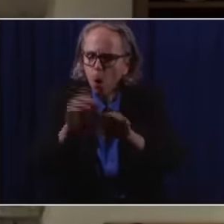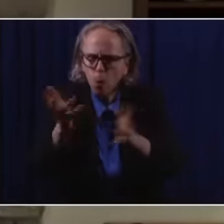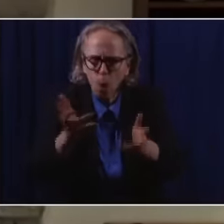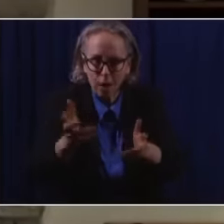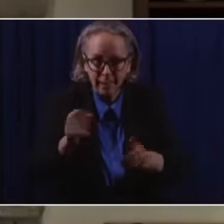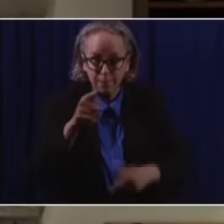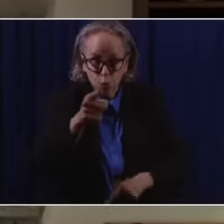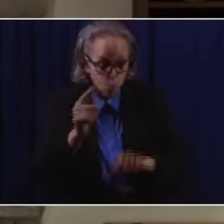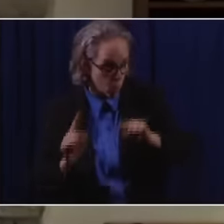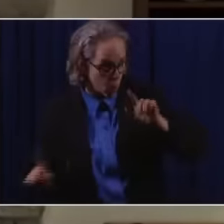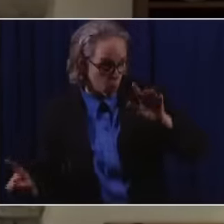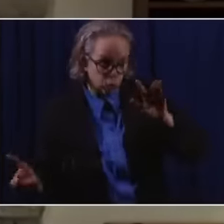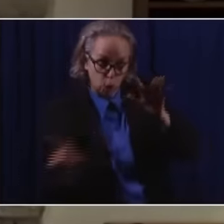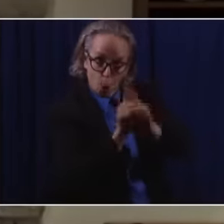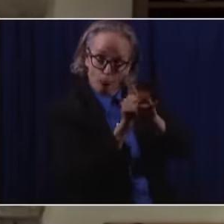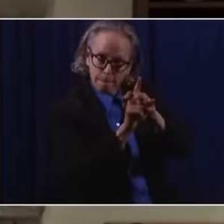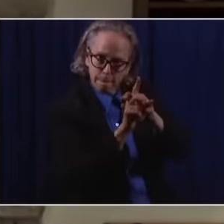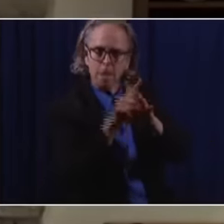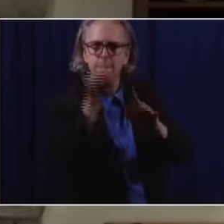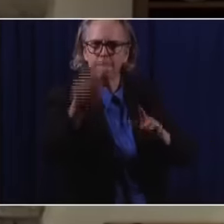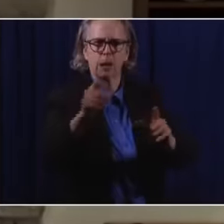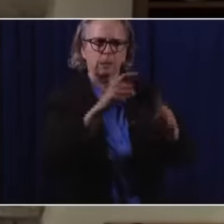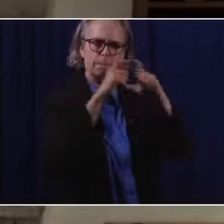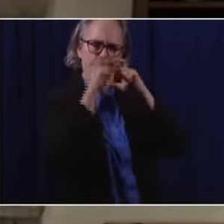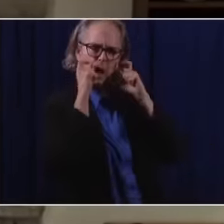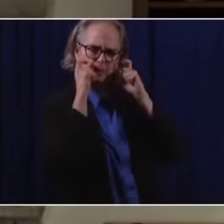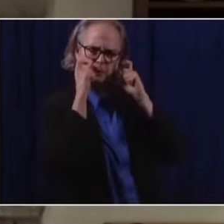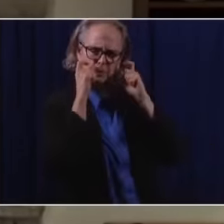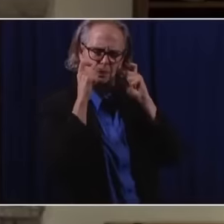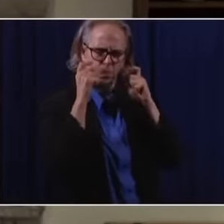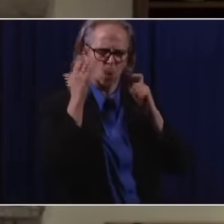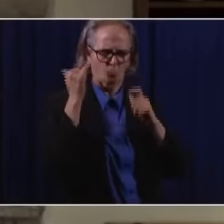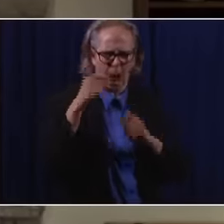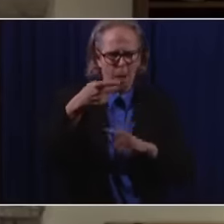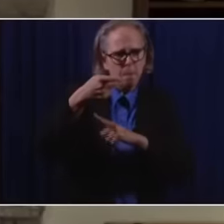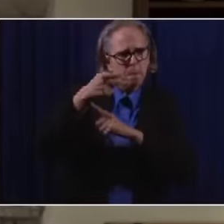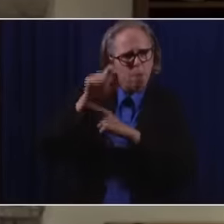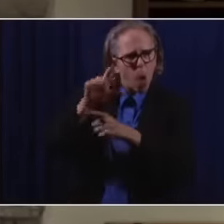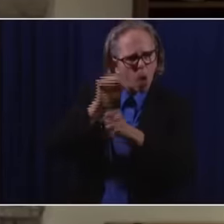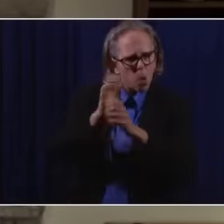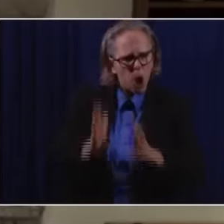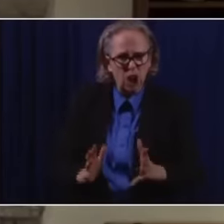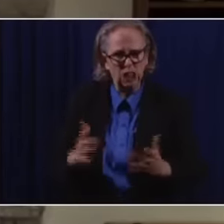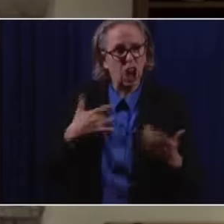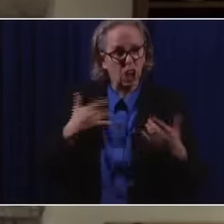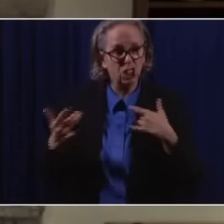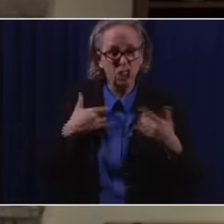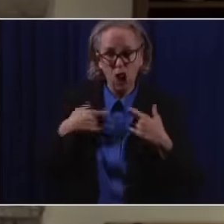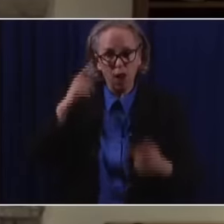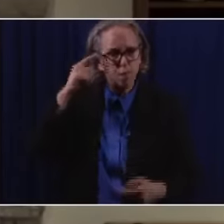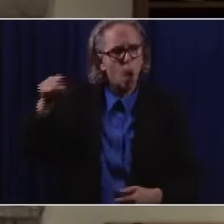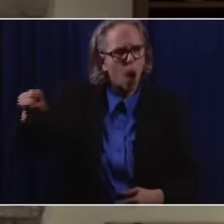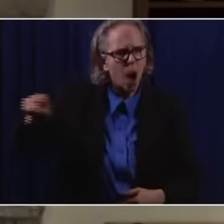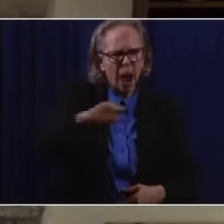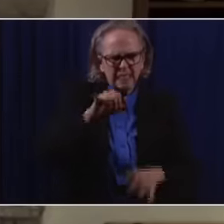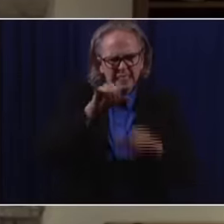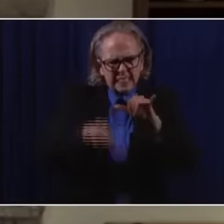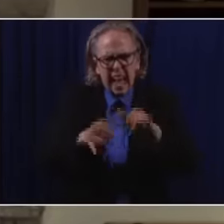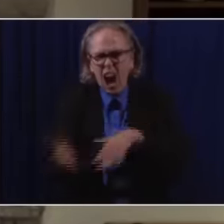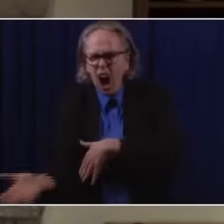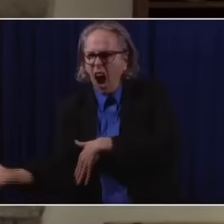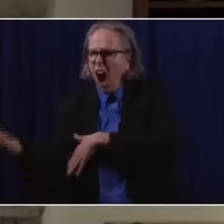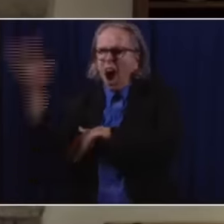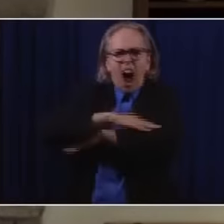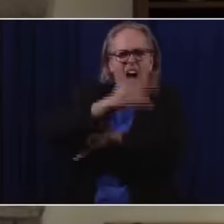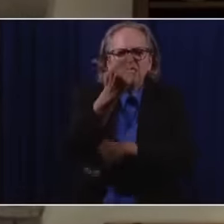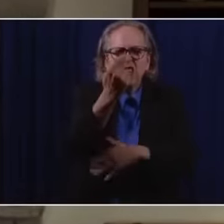You've got poll workers who are sitting there, and poll workers I worry a lot about. They're there for 13 hours.